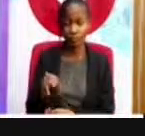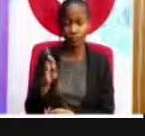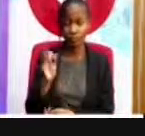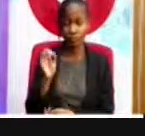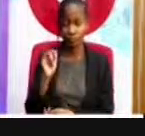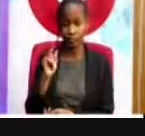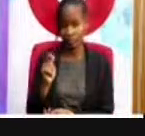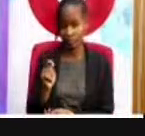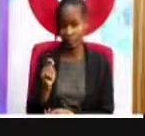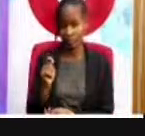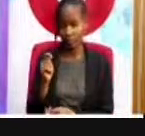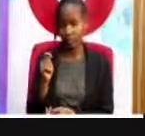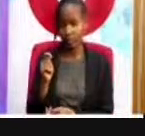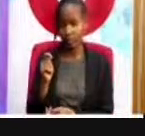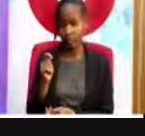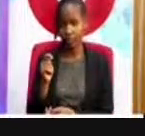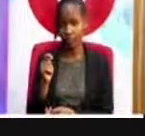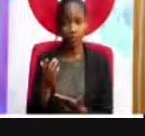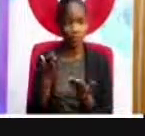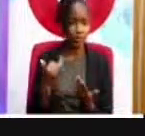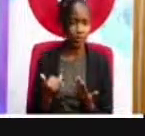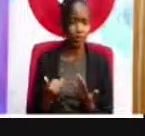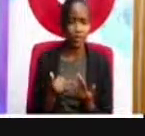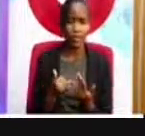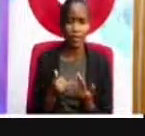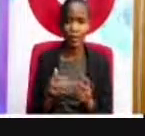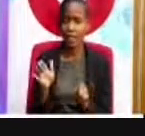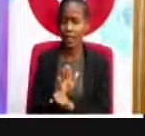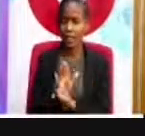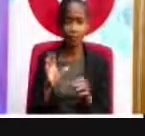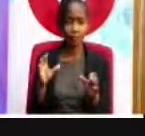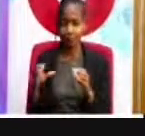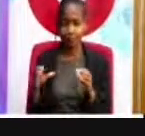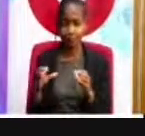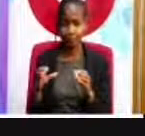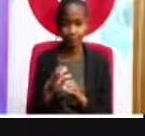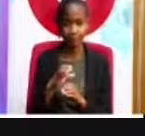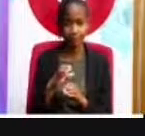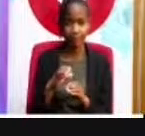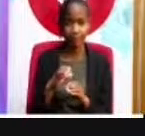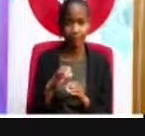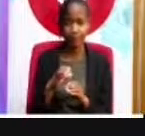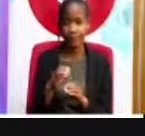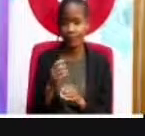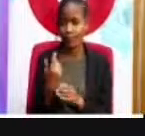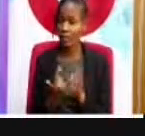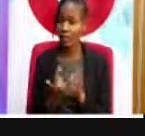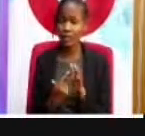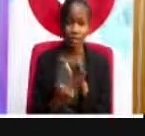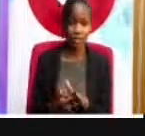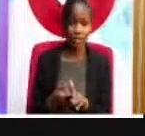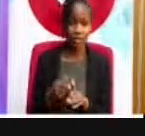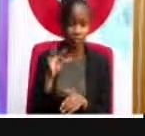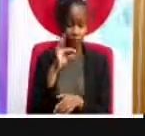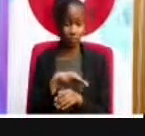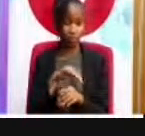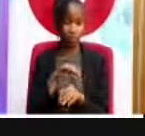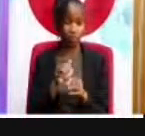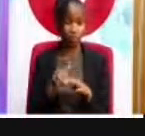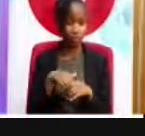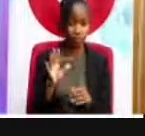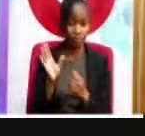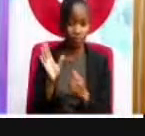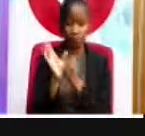where multinational companies declare their profits outside of the country where they make these